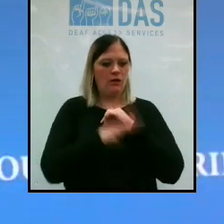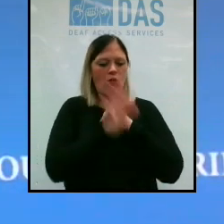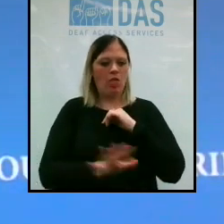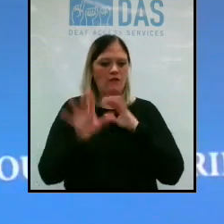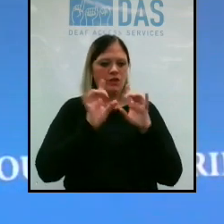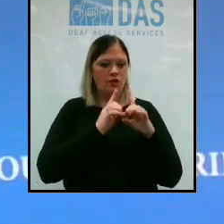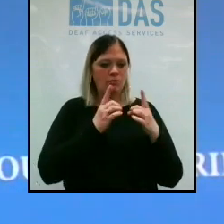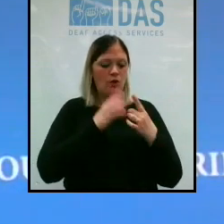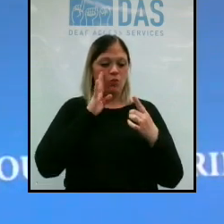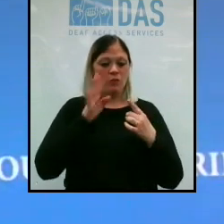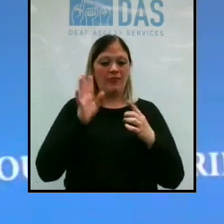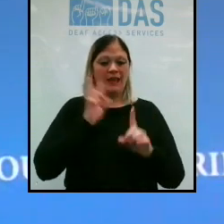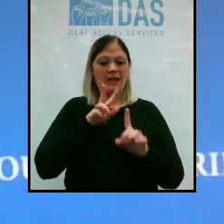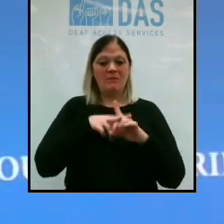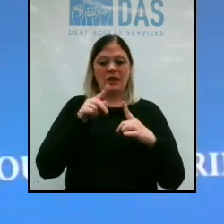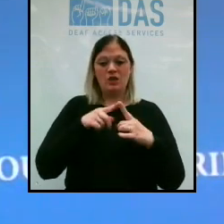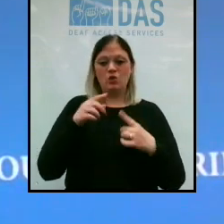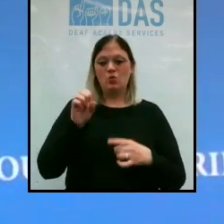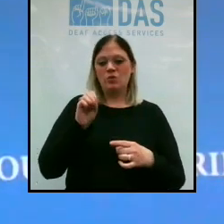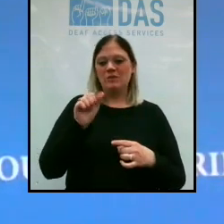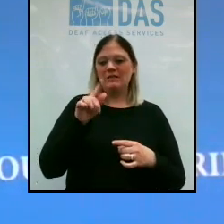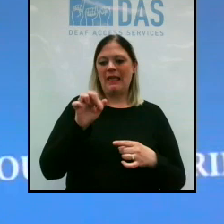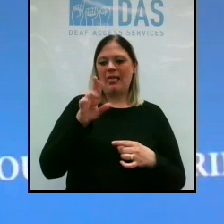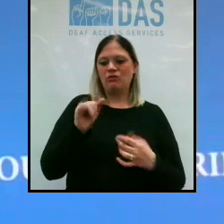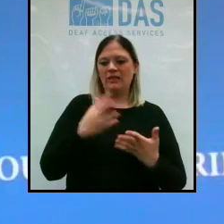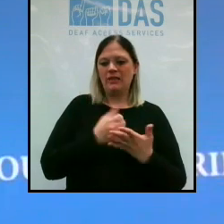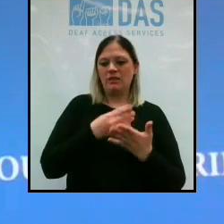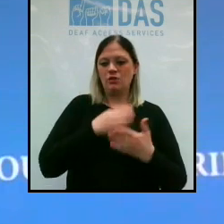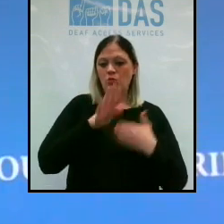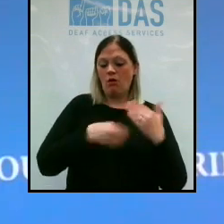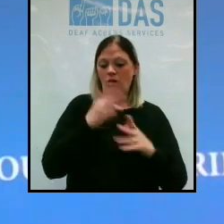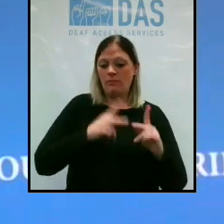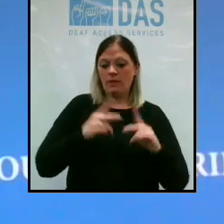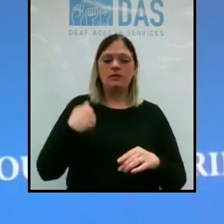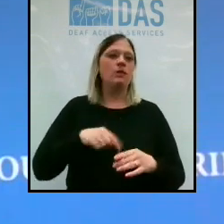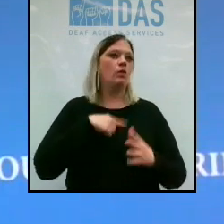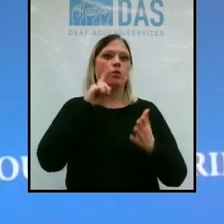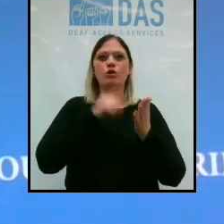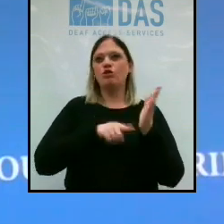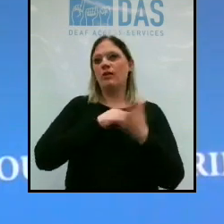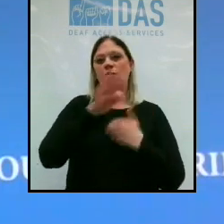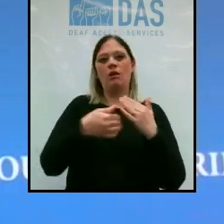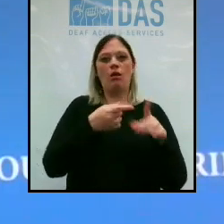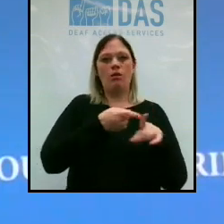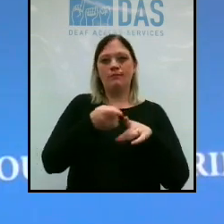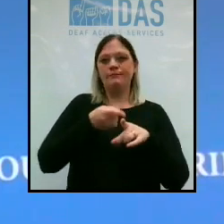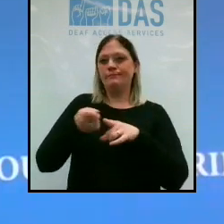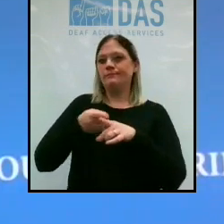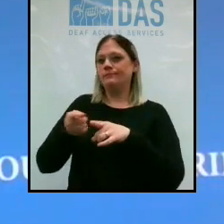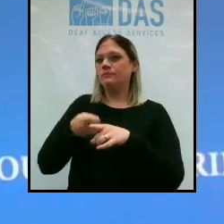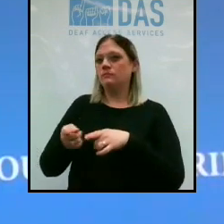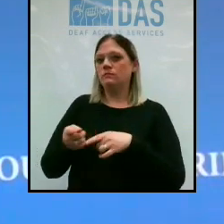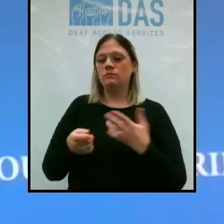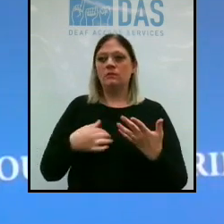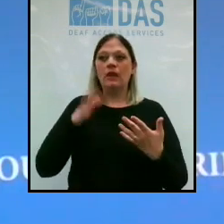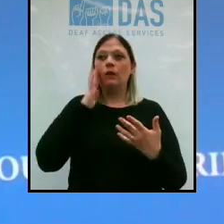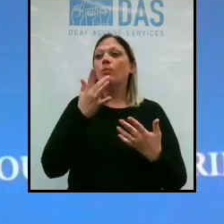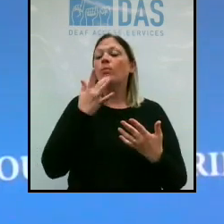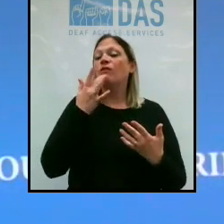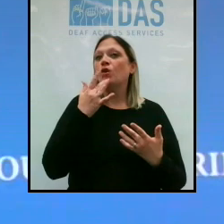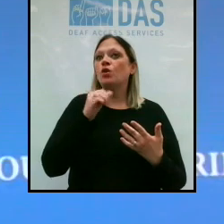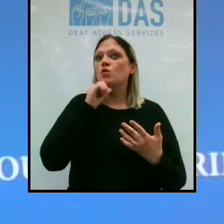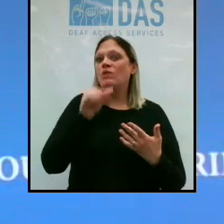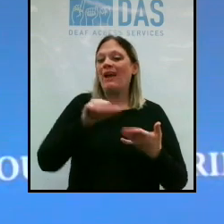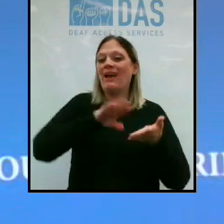to salaries for all people who work for the county? We're looking at all aspects of it. I would prefer not to